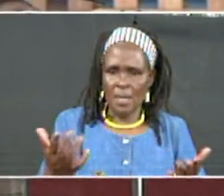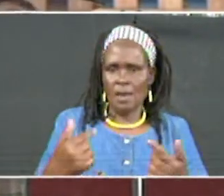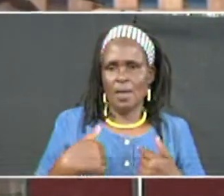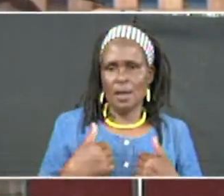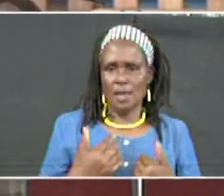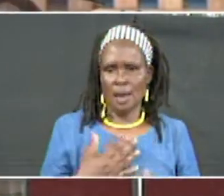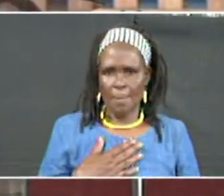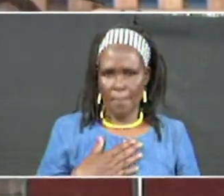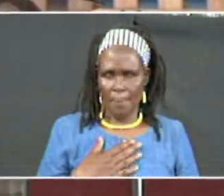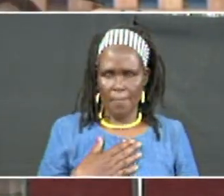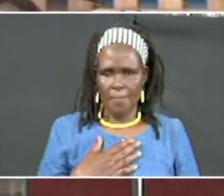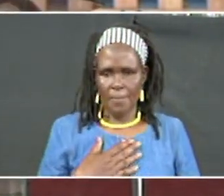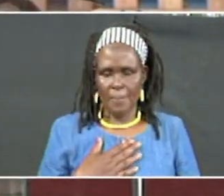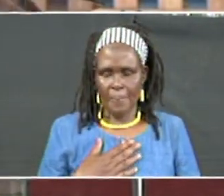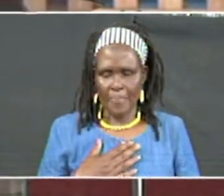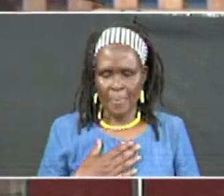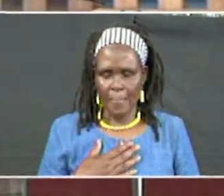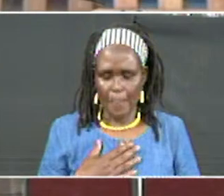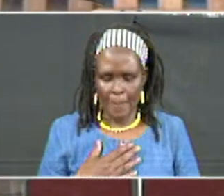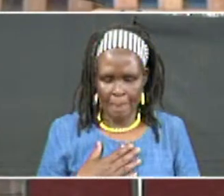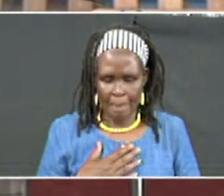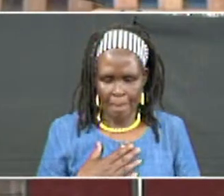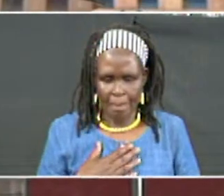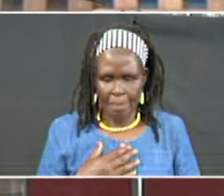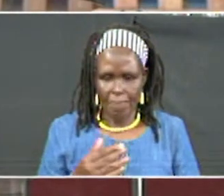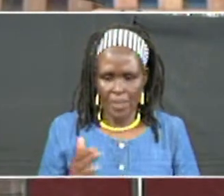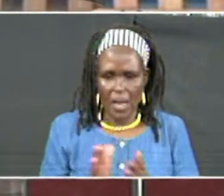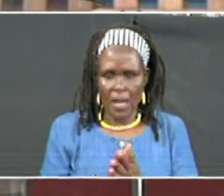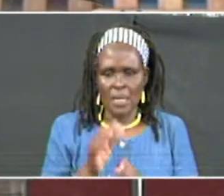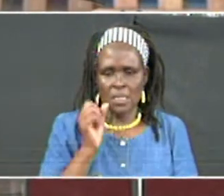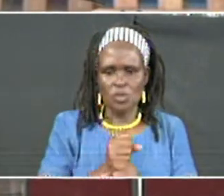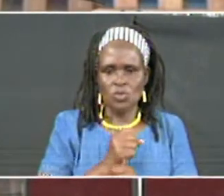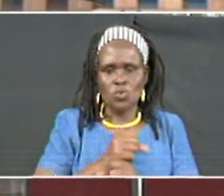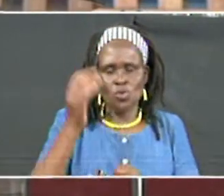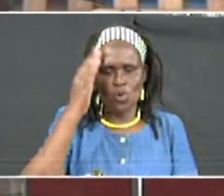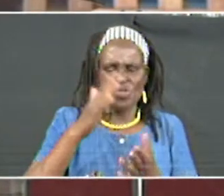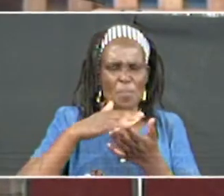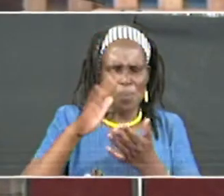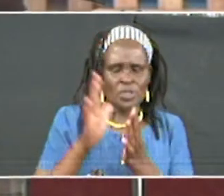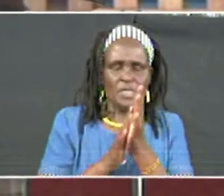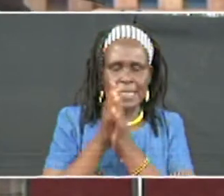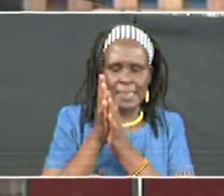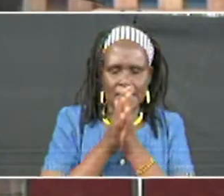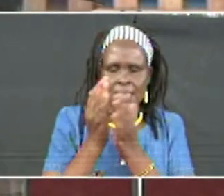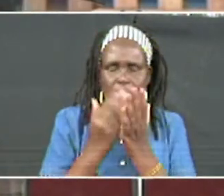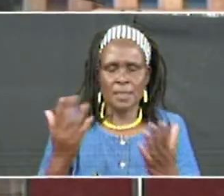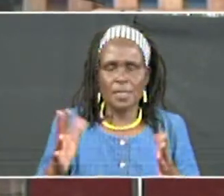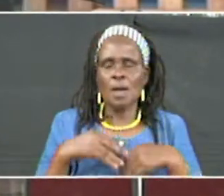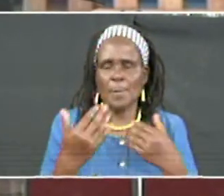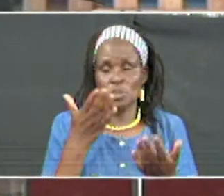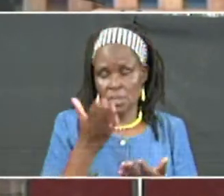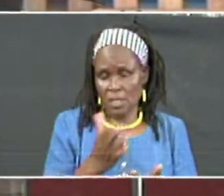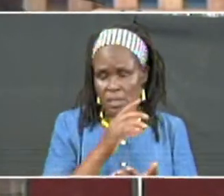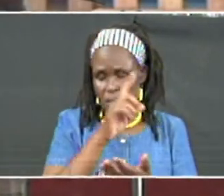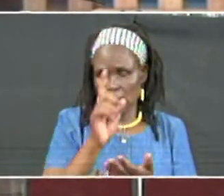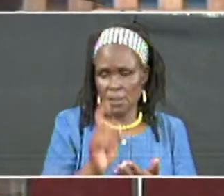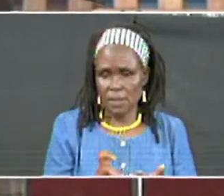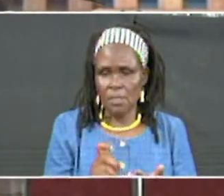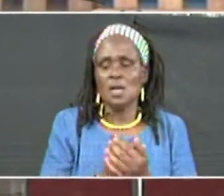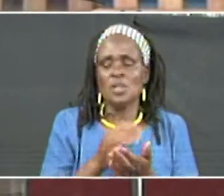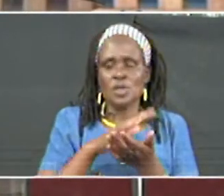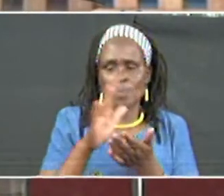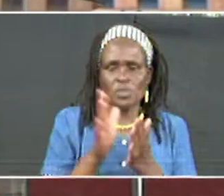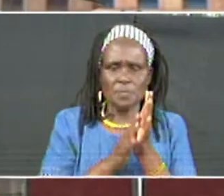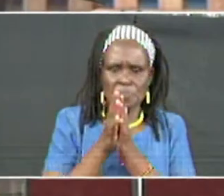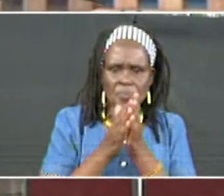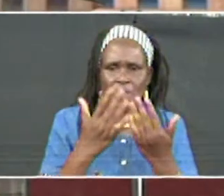am. And do you know the most exciting thing about this? The most exciting thing about